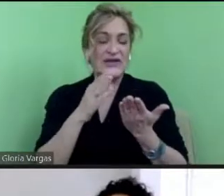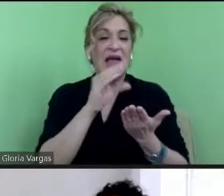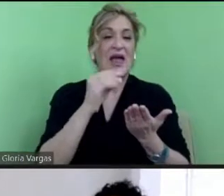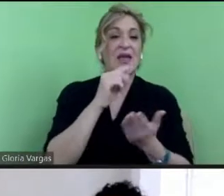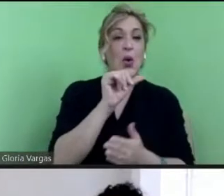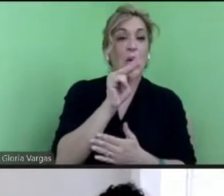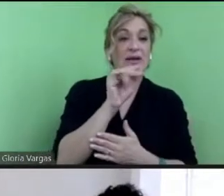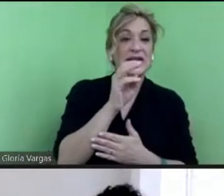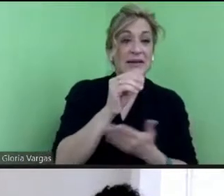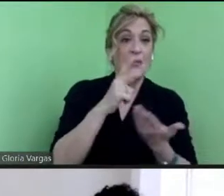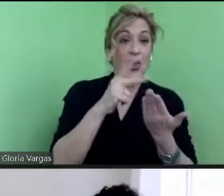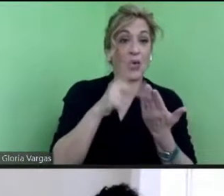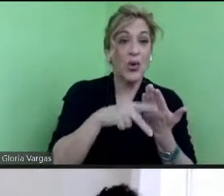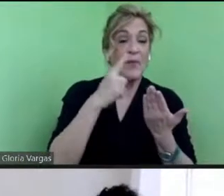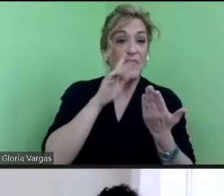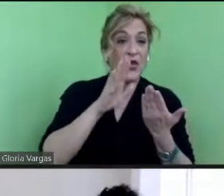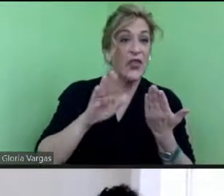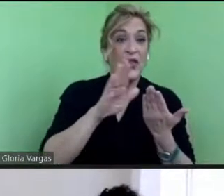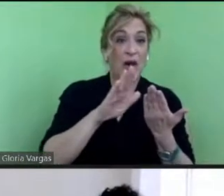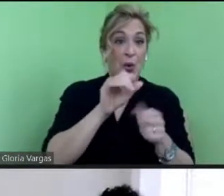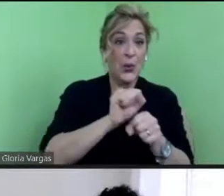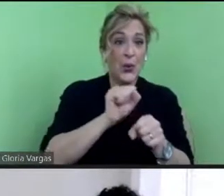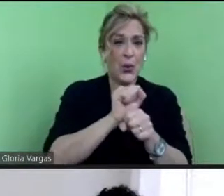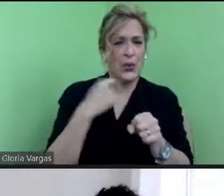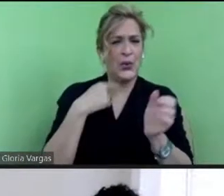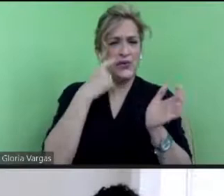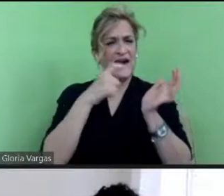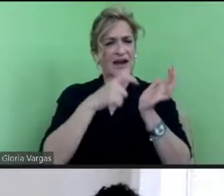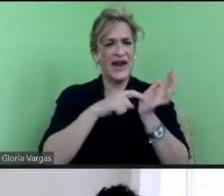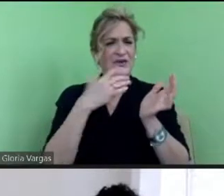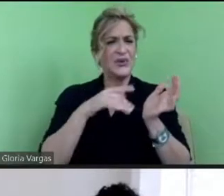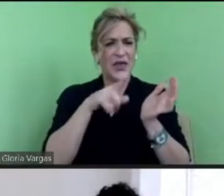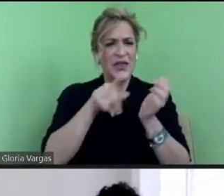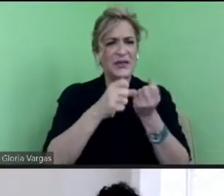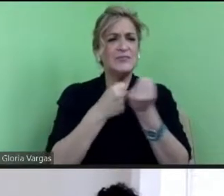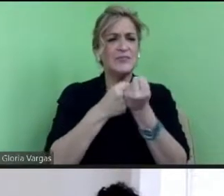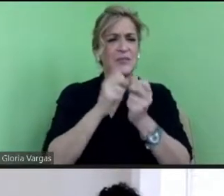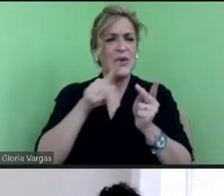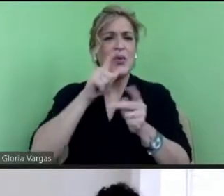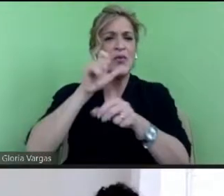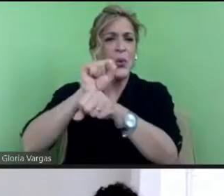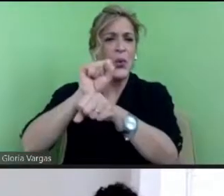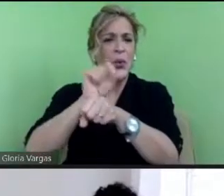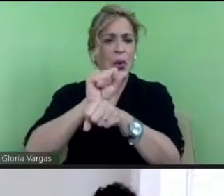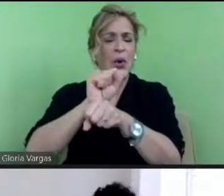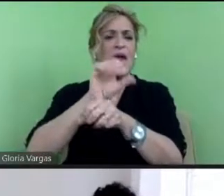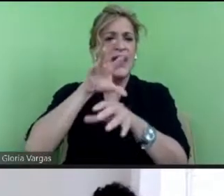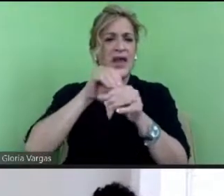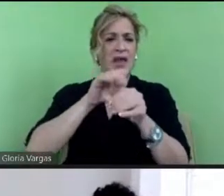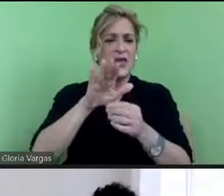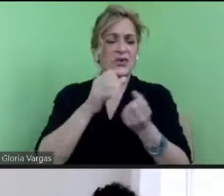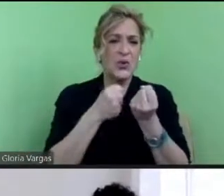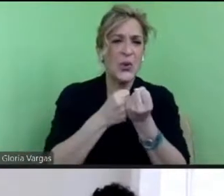this recognition for their work in assuring those that they support have employment at the core of their services and supports.